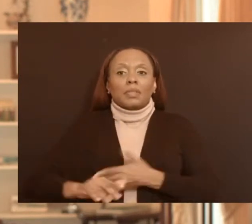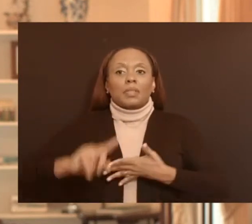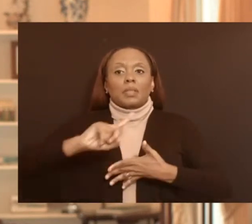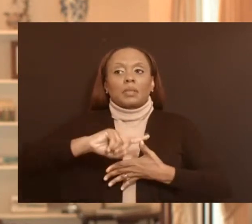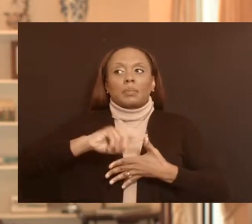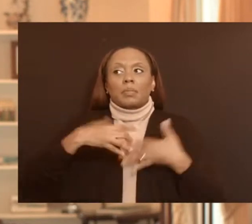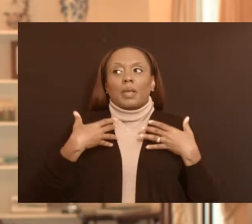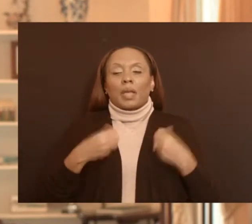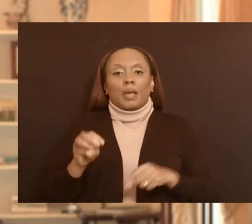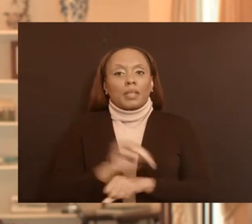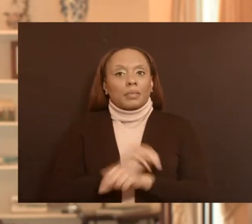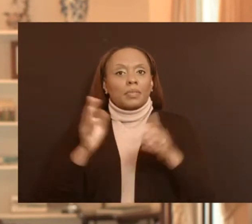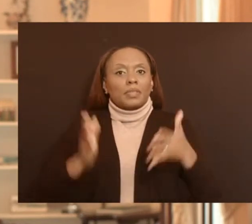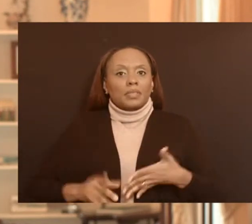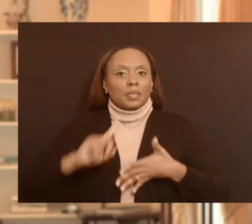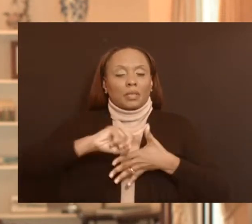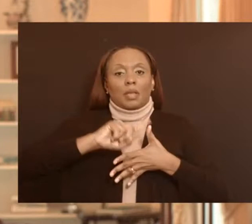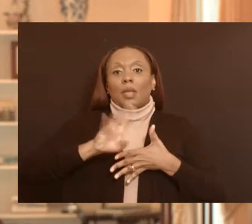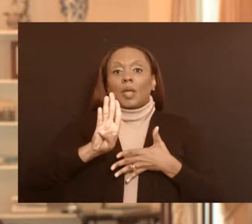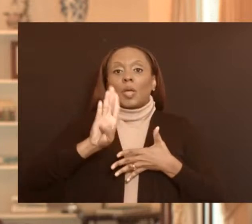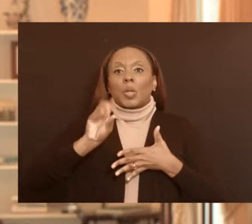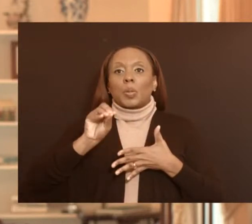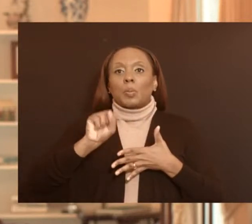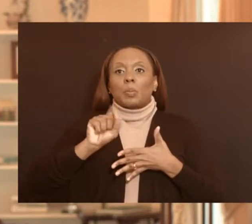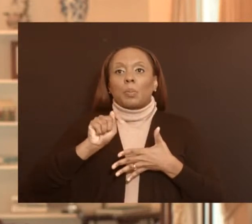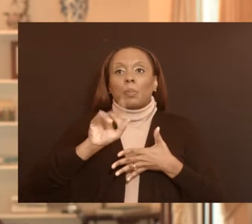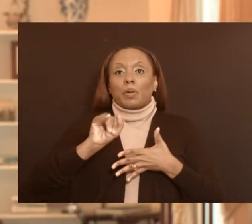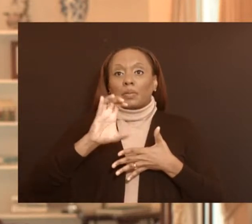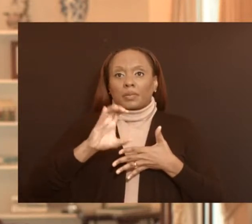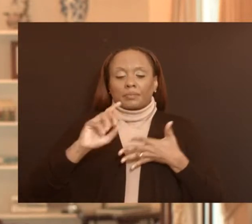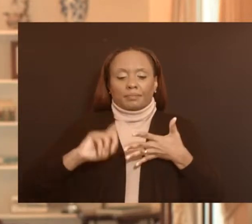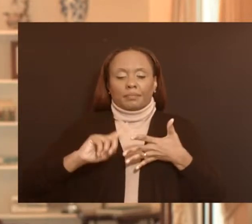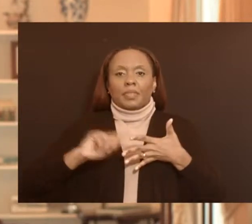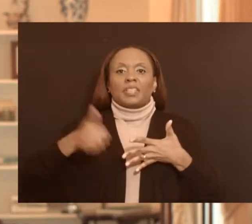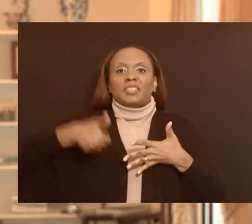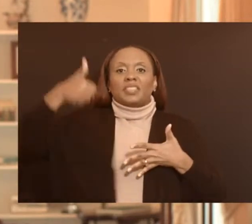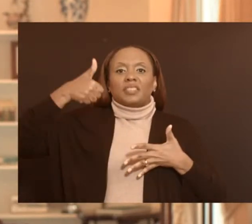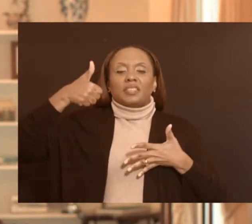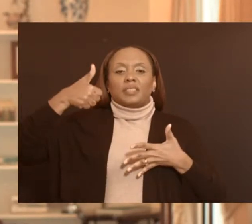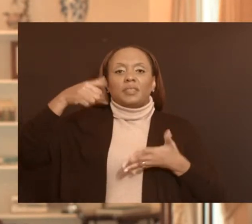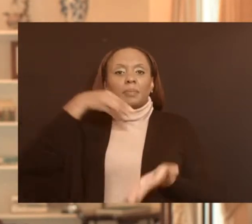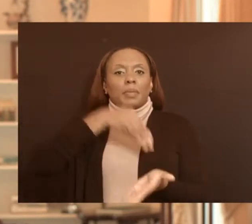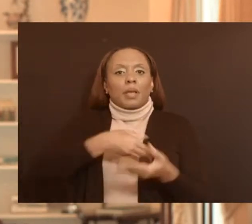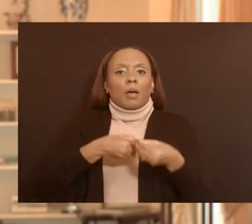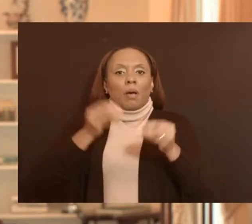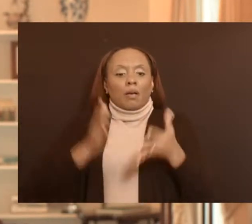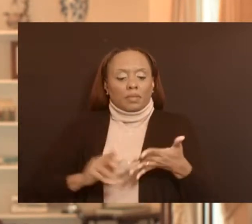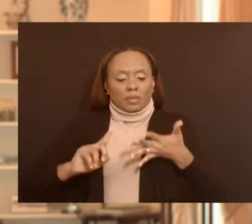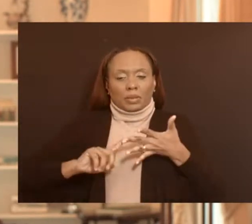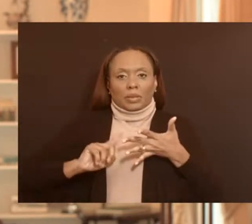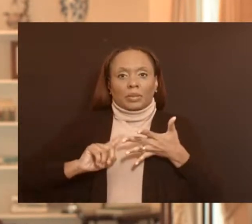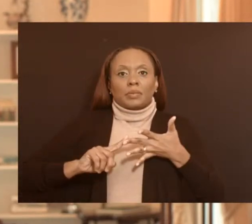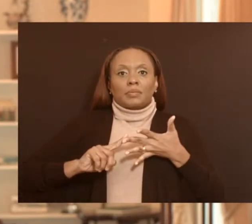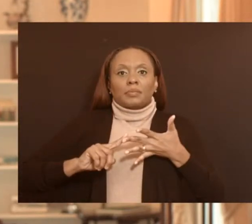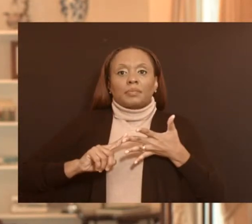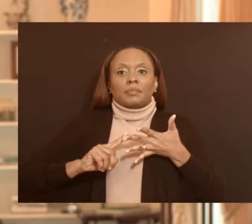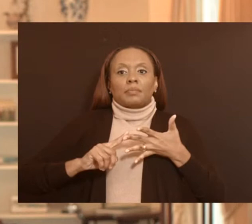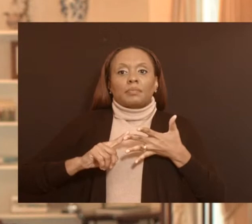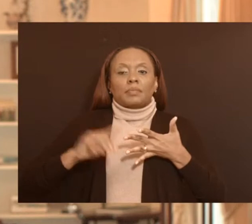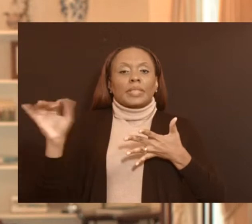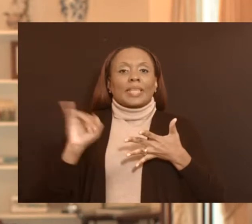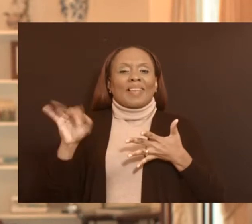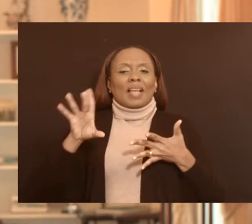Health and Wellness, Lieutenant Colonel the Honorable Jeffrey Bostic, the Chief Medical Officer, Dr. Kenneth George, Infectious